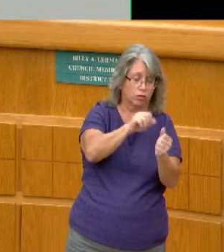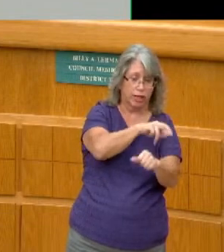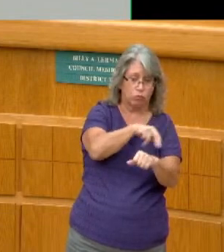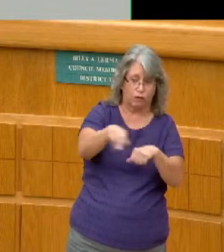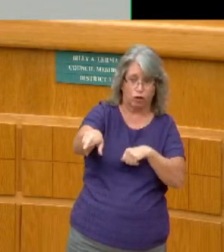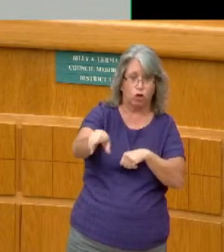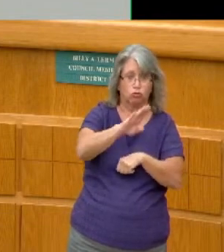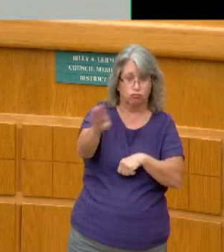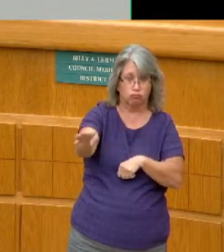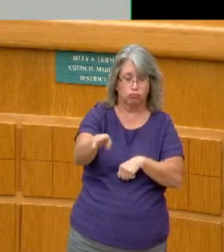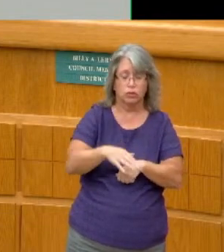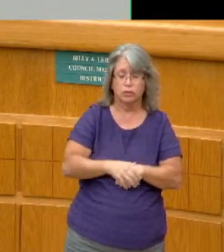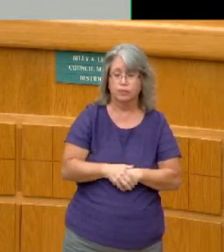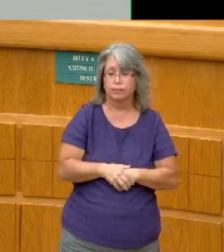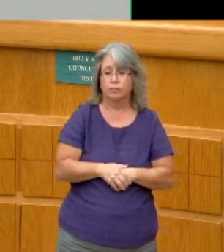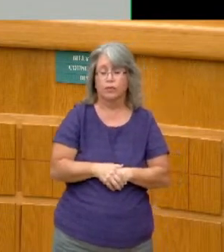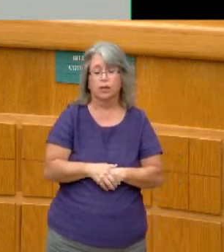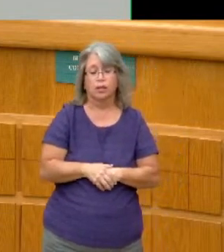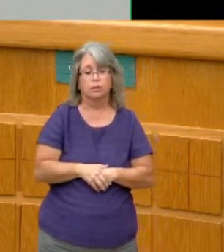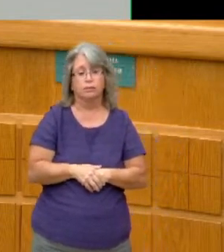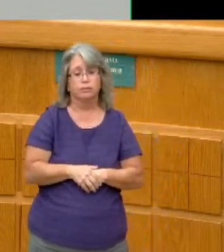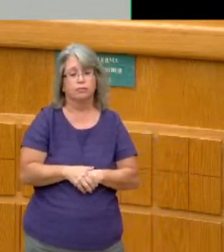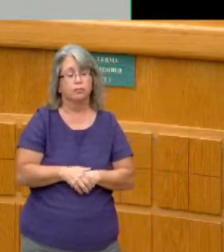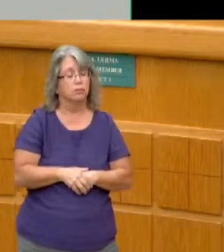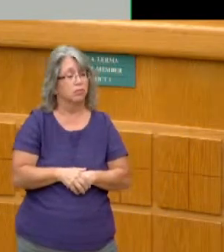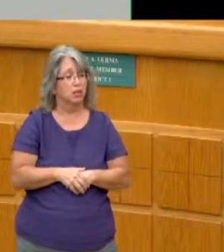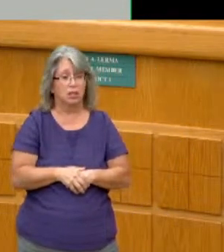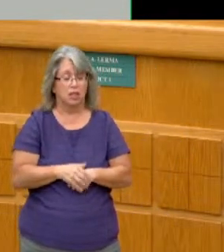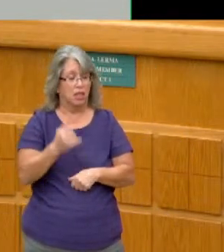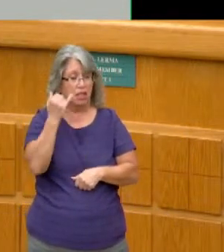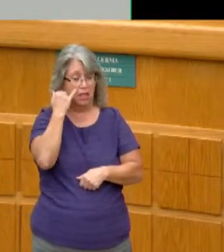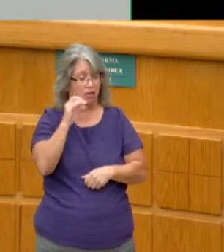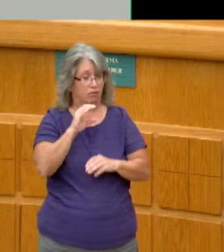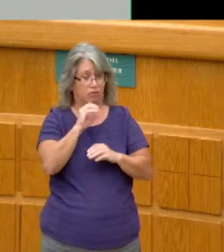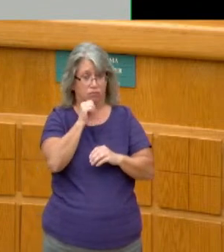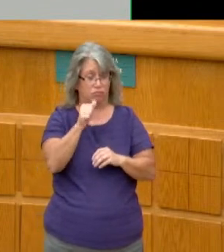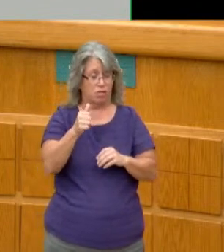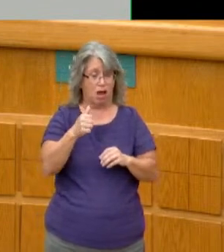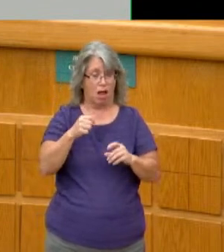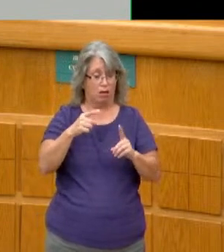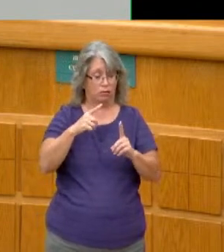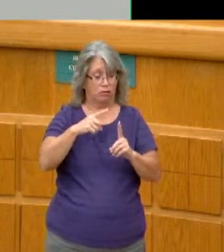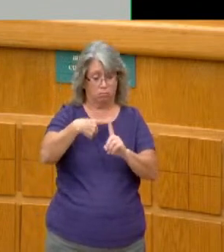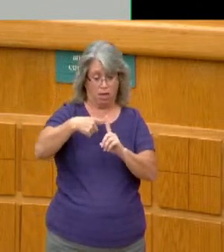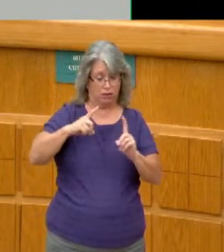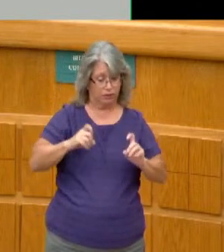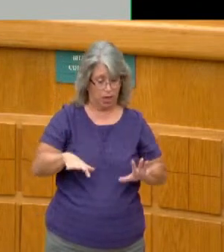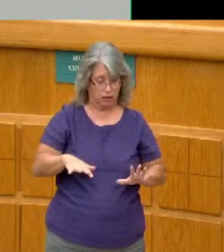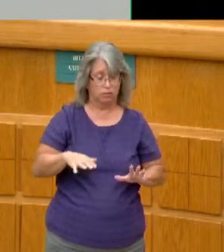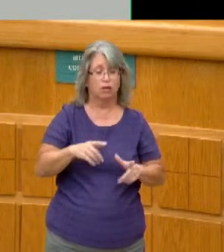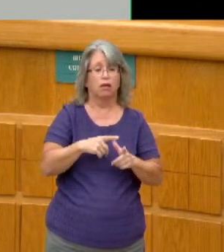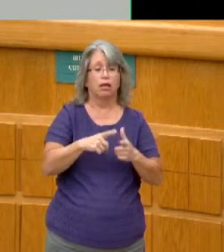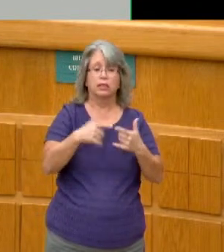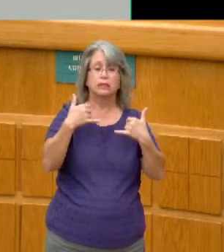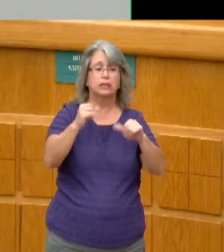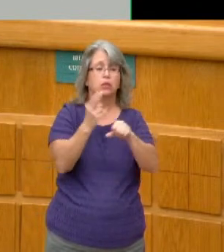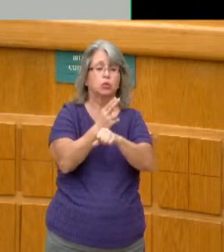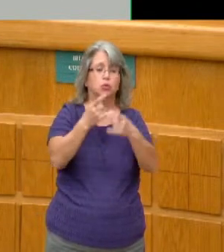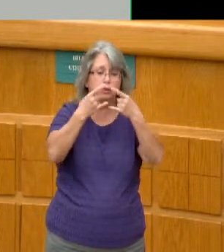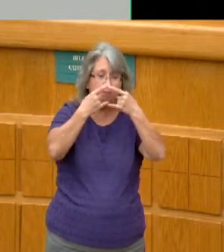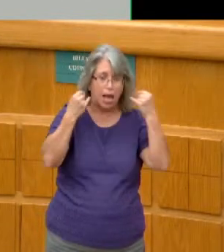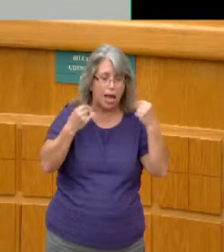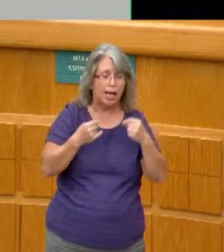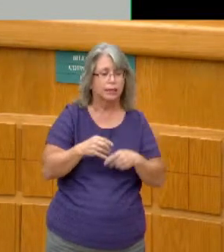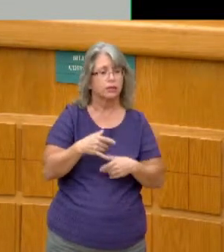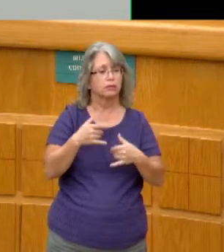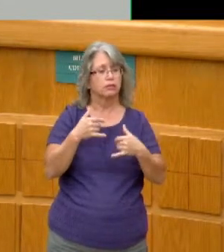If you're not positive, mask up in public, especially inside. Social distance, get vaccinated. These are the